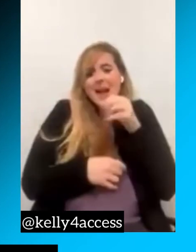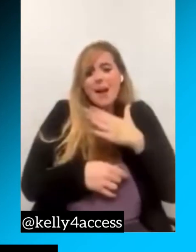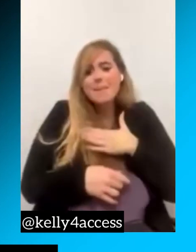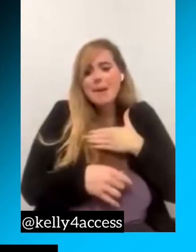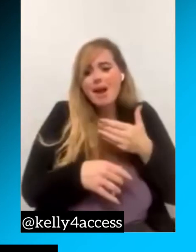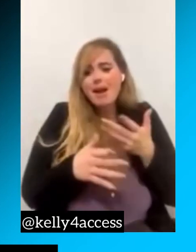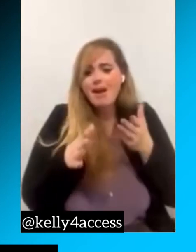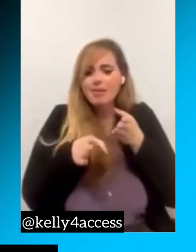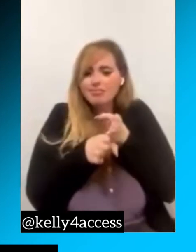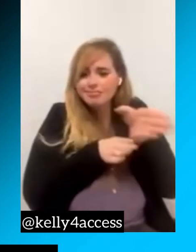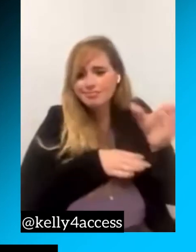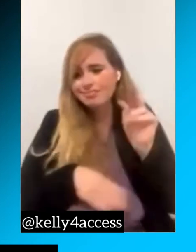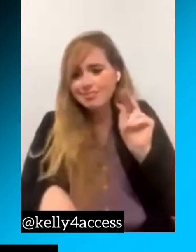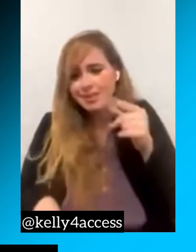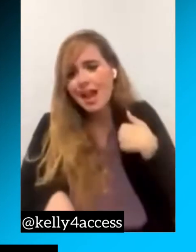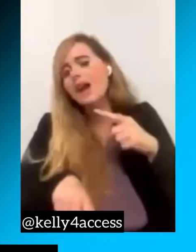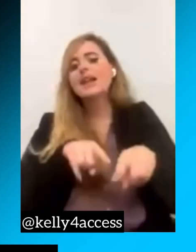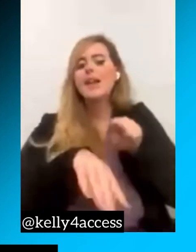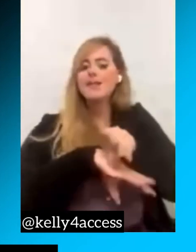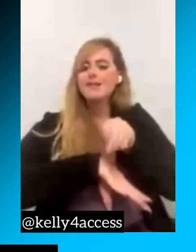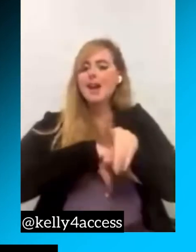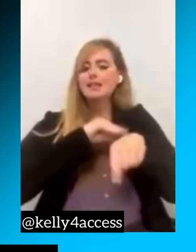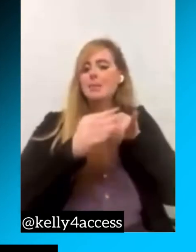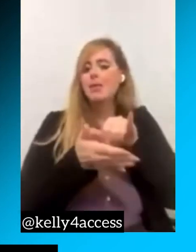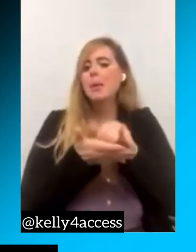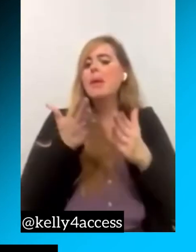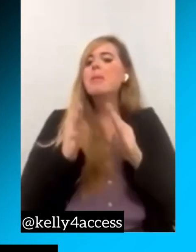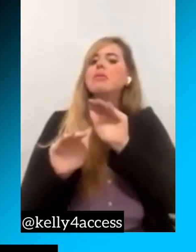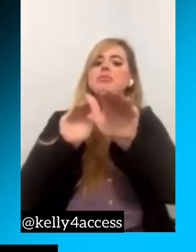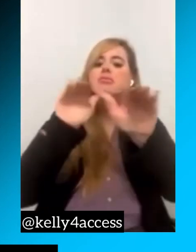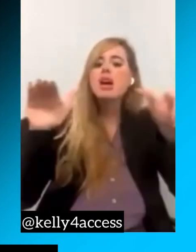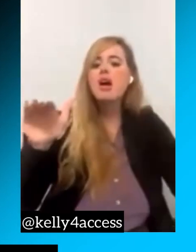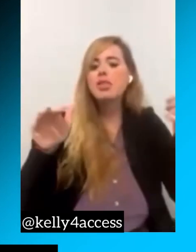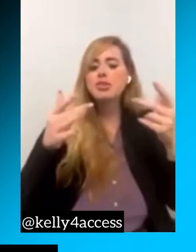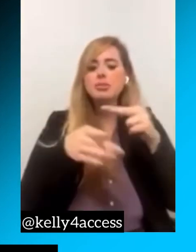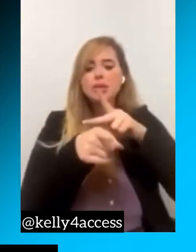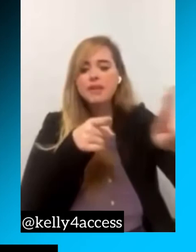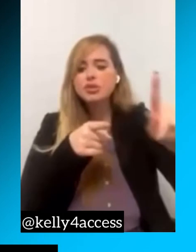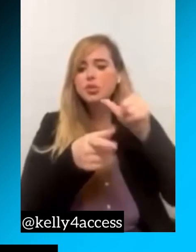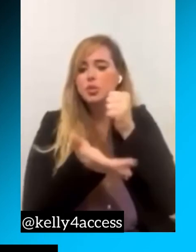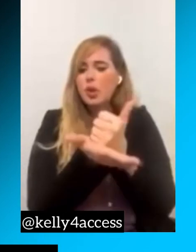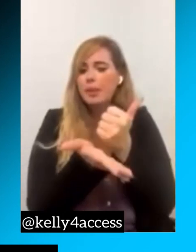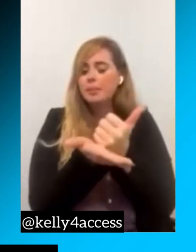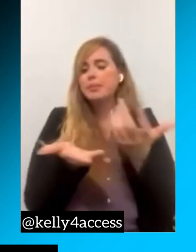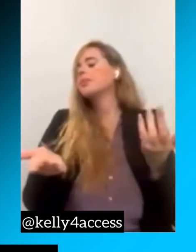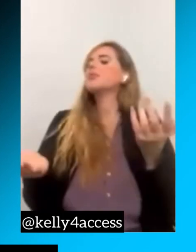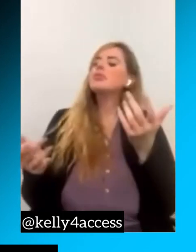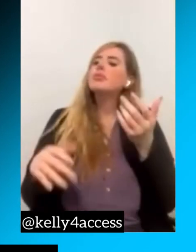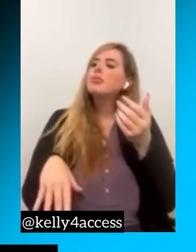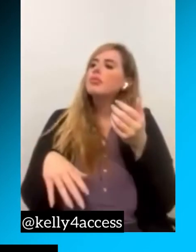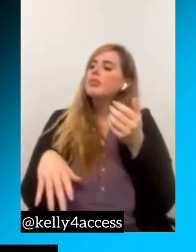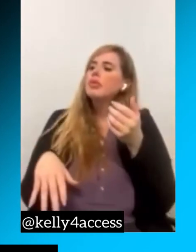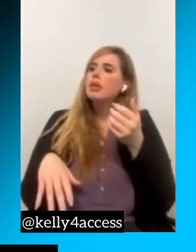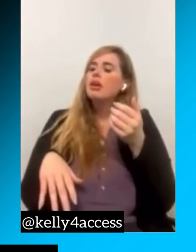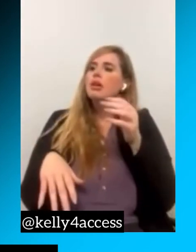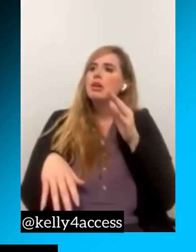talk about this or give advice on this, so maybe seek out professional help if you don't already.